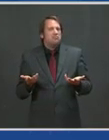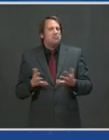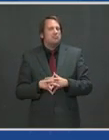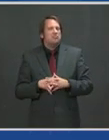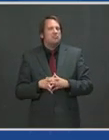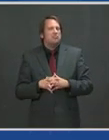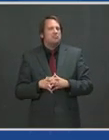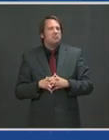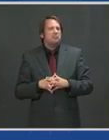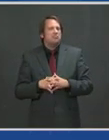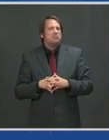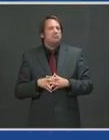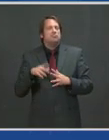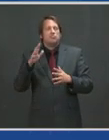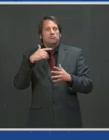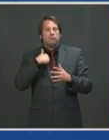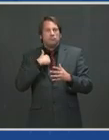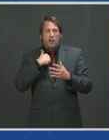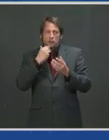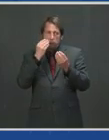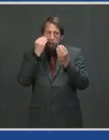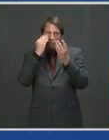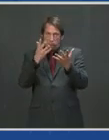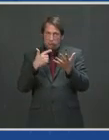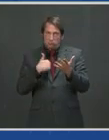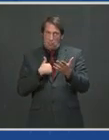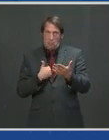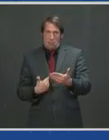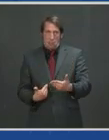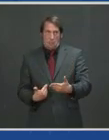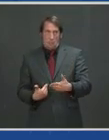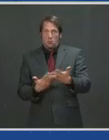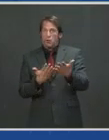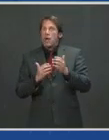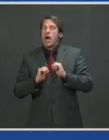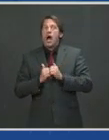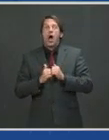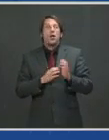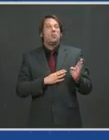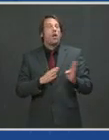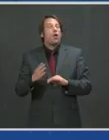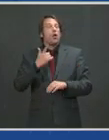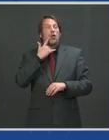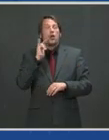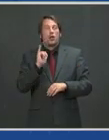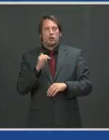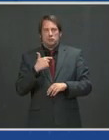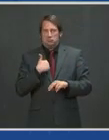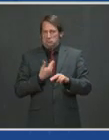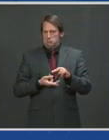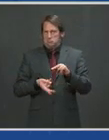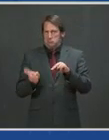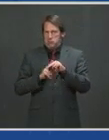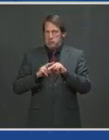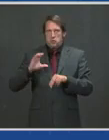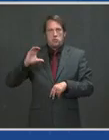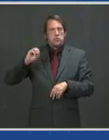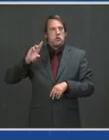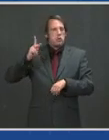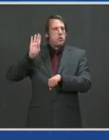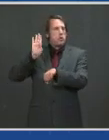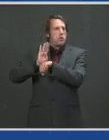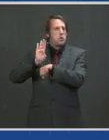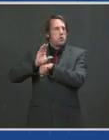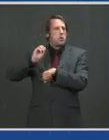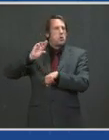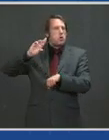But let me tell you what I proposed, how to do it. We're going to raise the corporate tax rate. It was